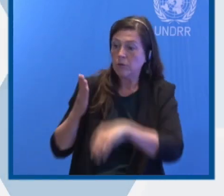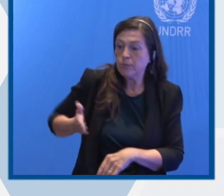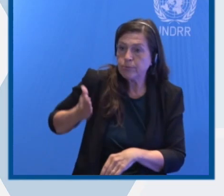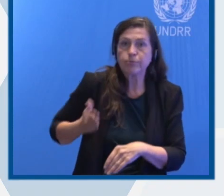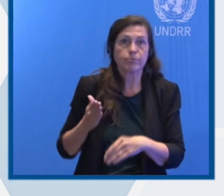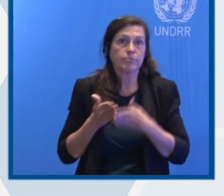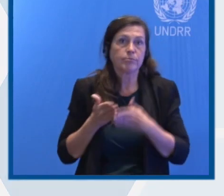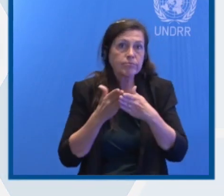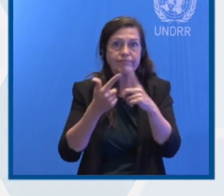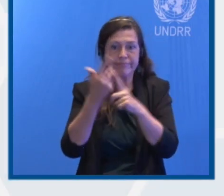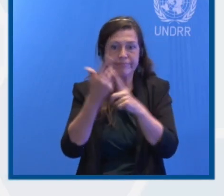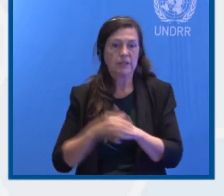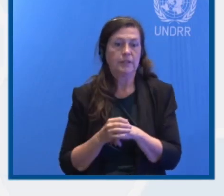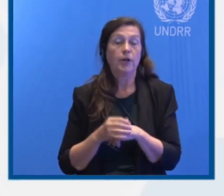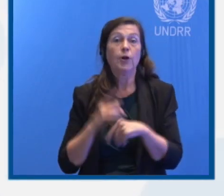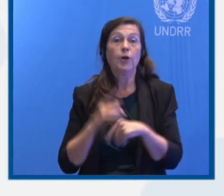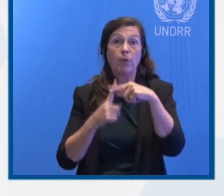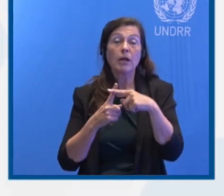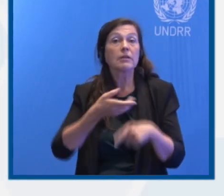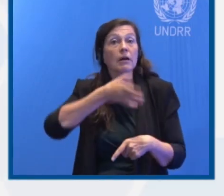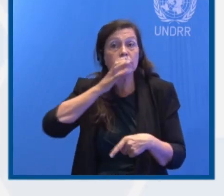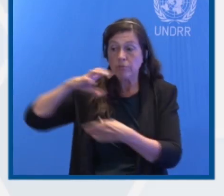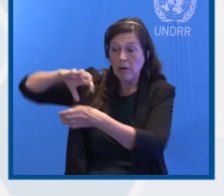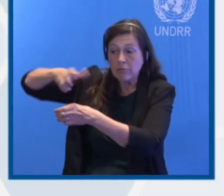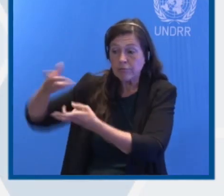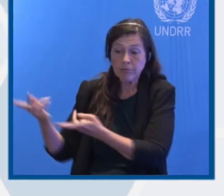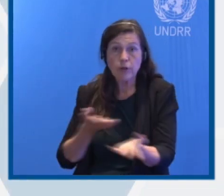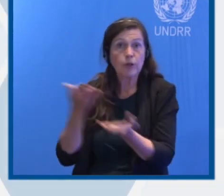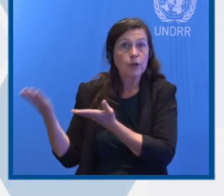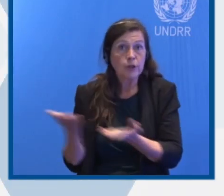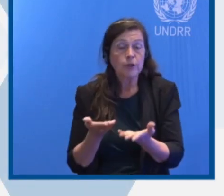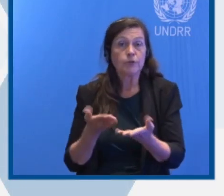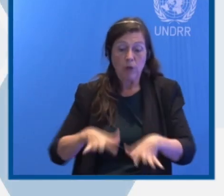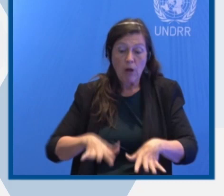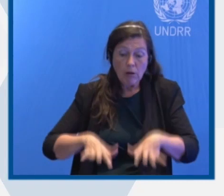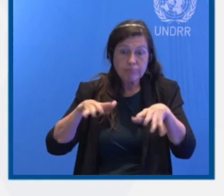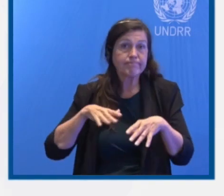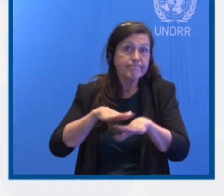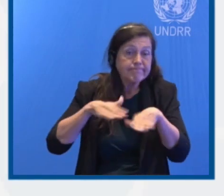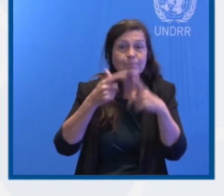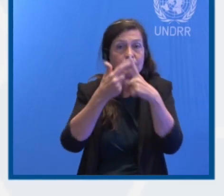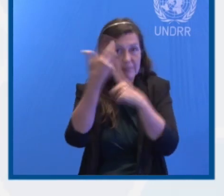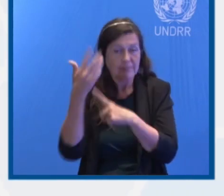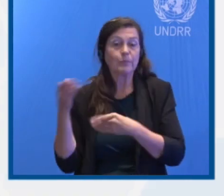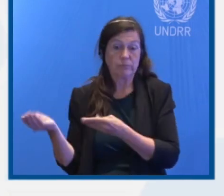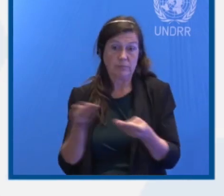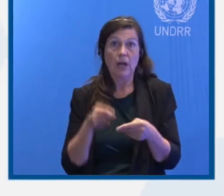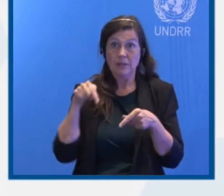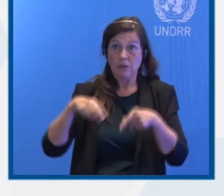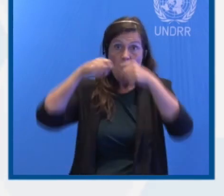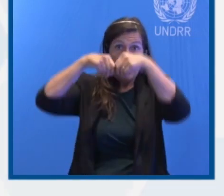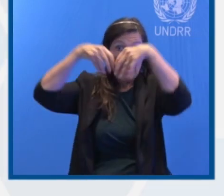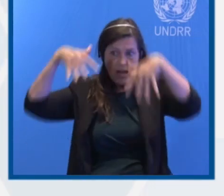What's more, regarding the opportunities to build the resilience of infrastructure,